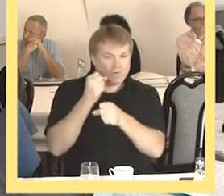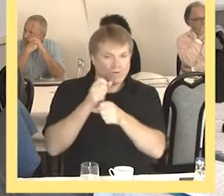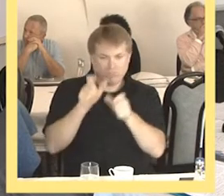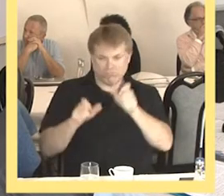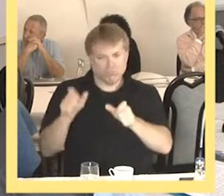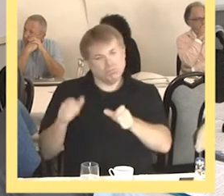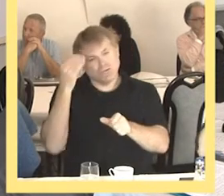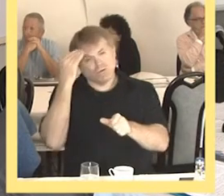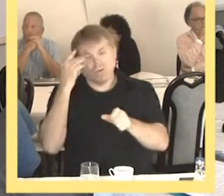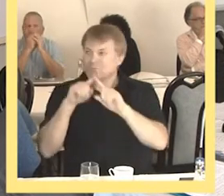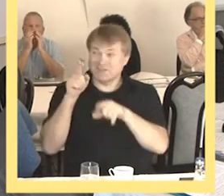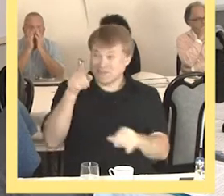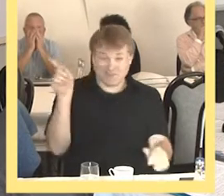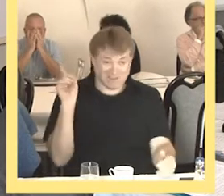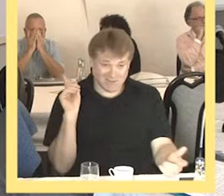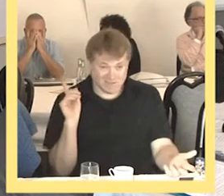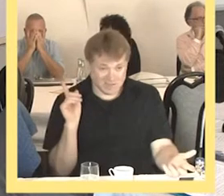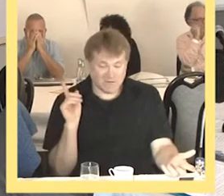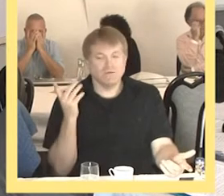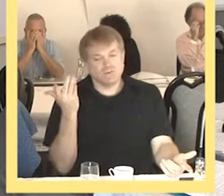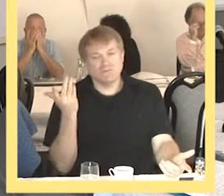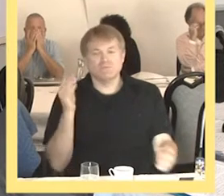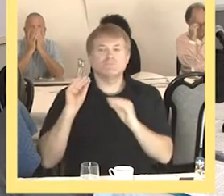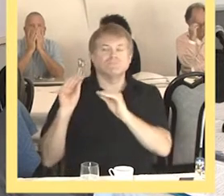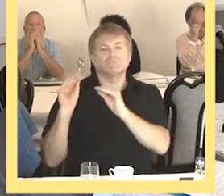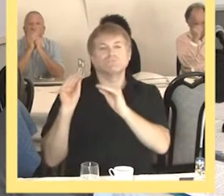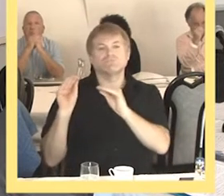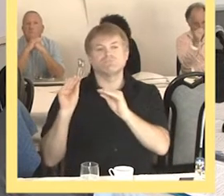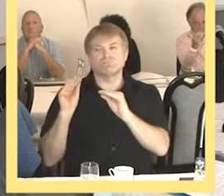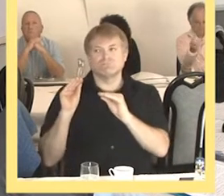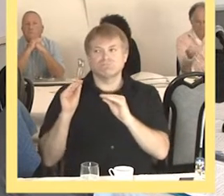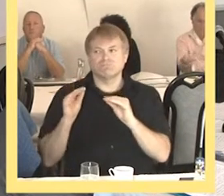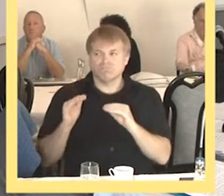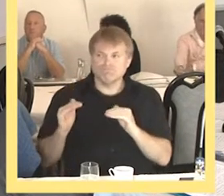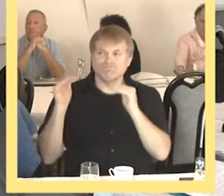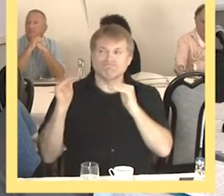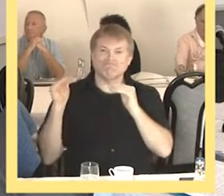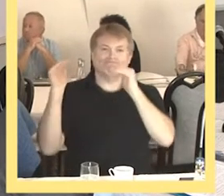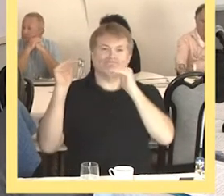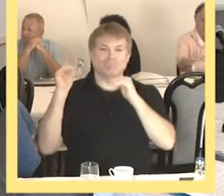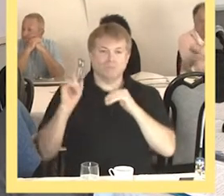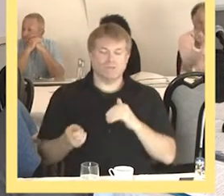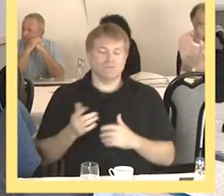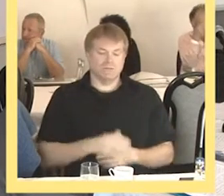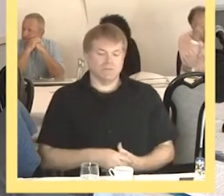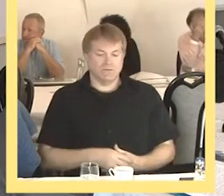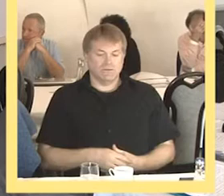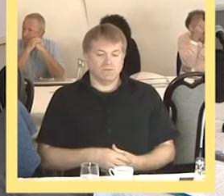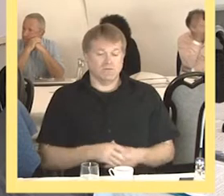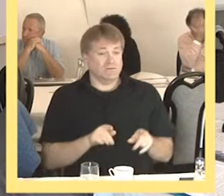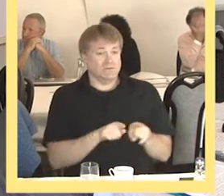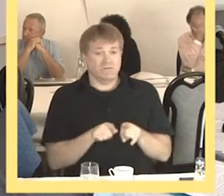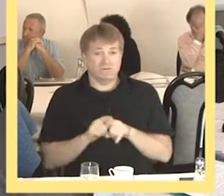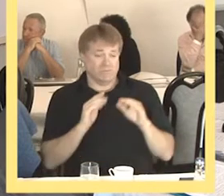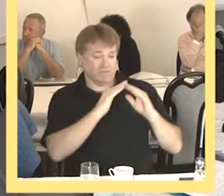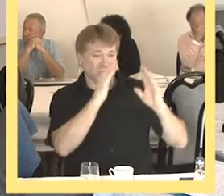than other professionals. So we were talking about that. We were talking about how to prepare